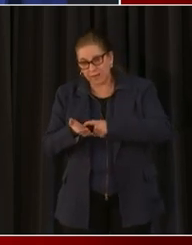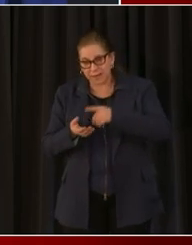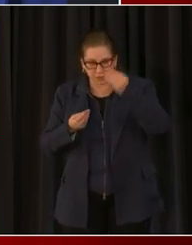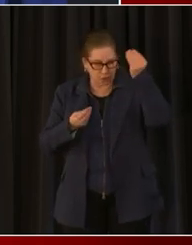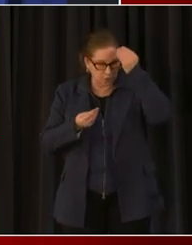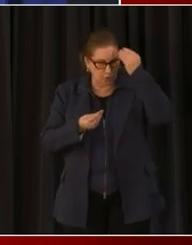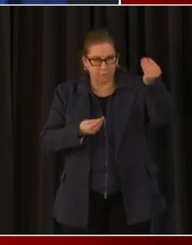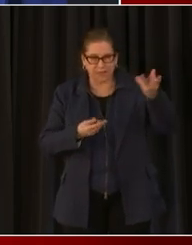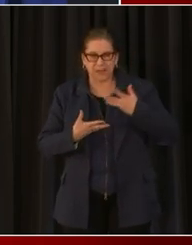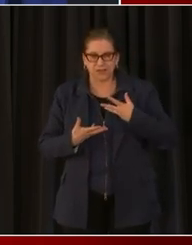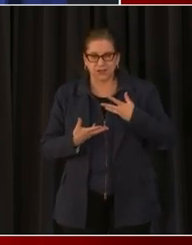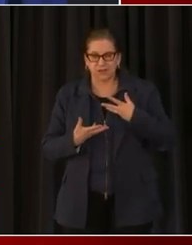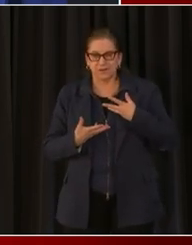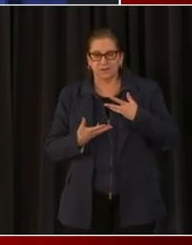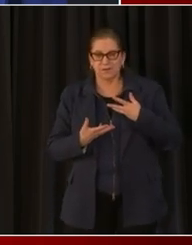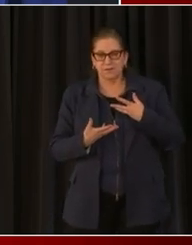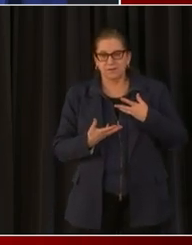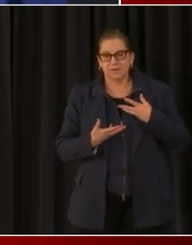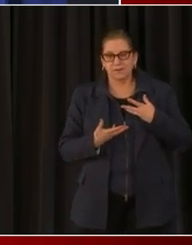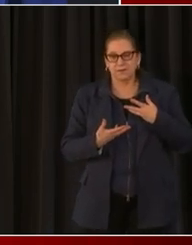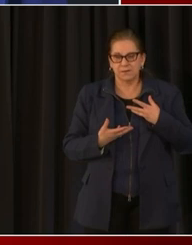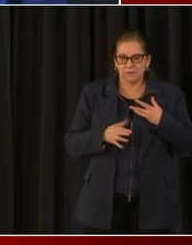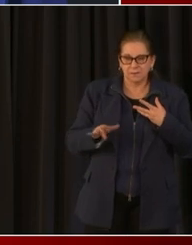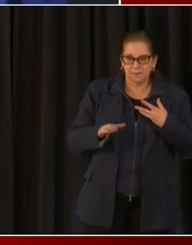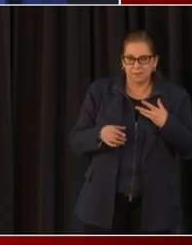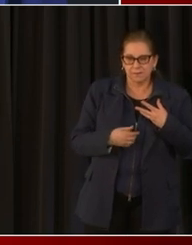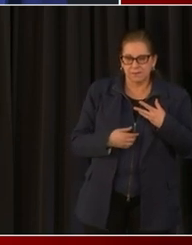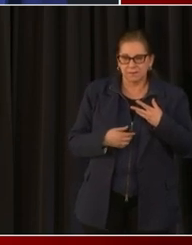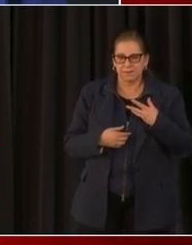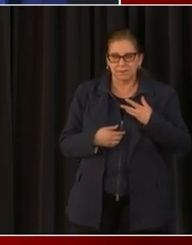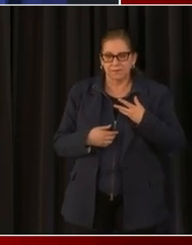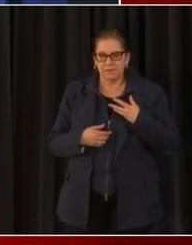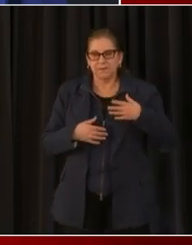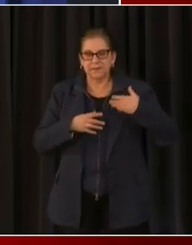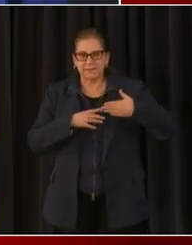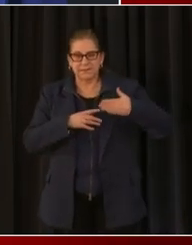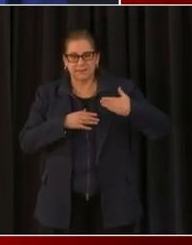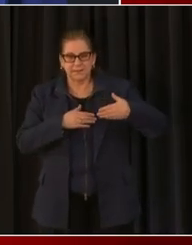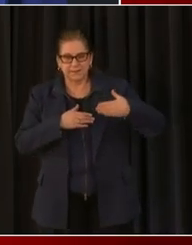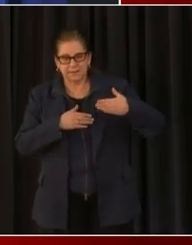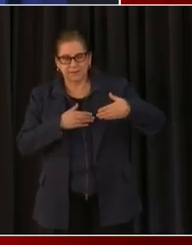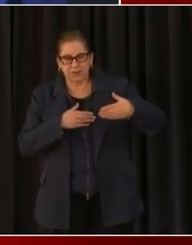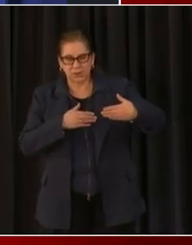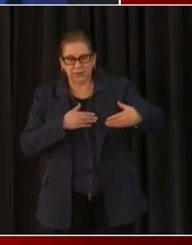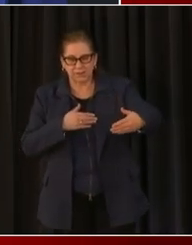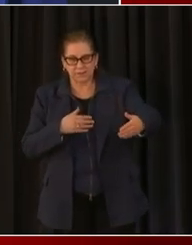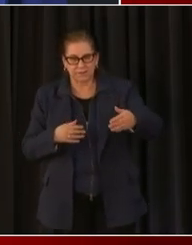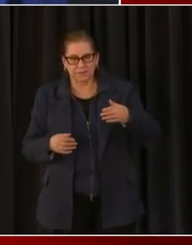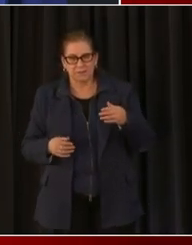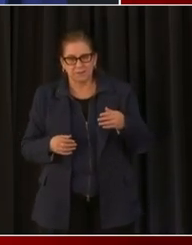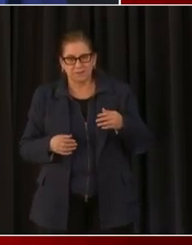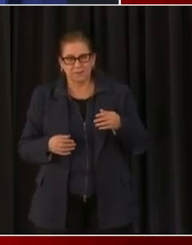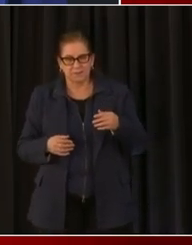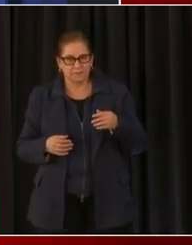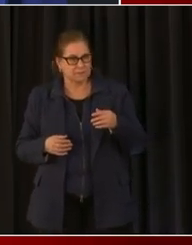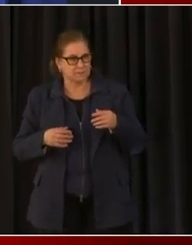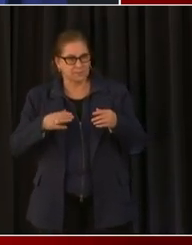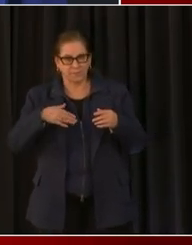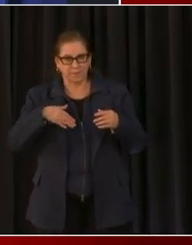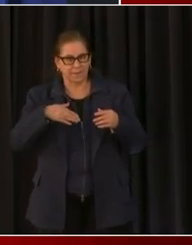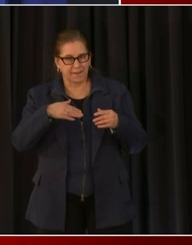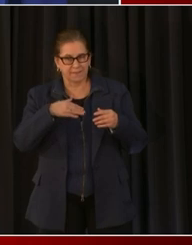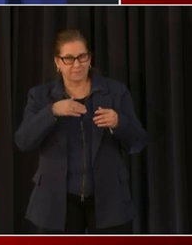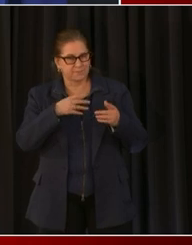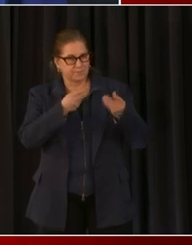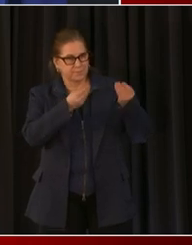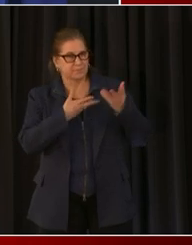that are being sequenced have tested positive for variants. Were the people who were identified, were they notified? That